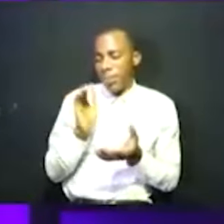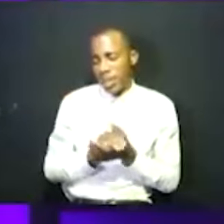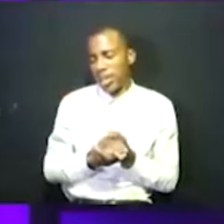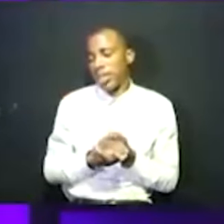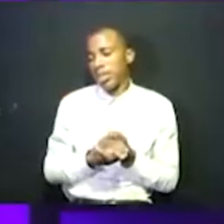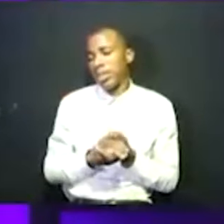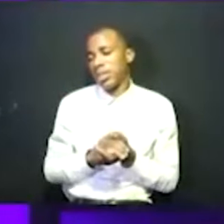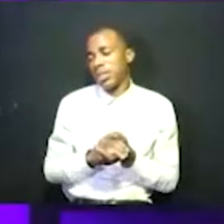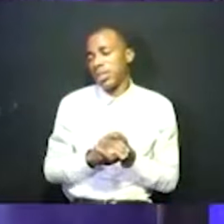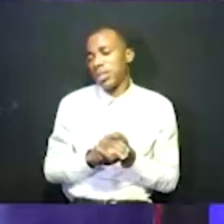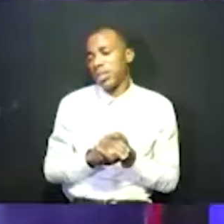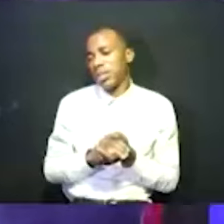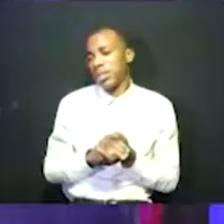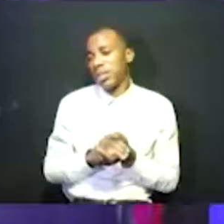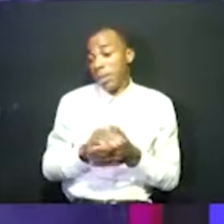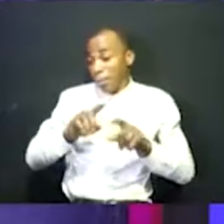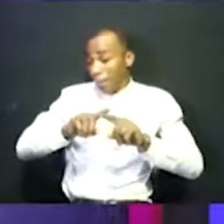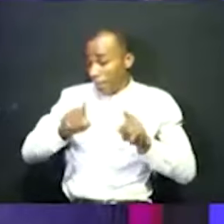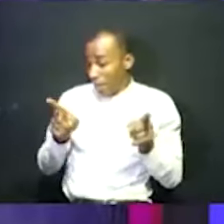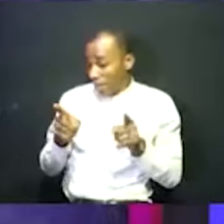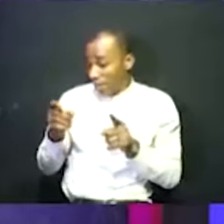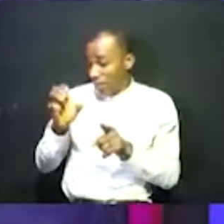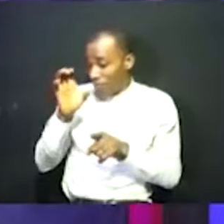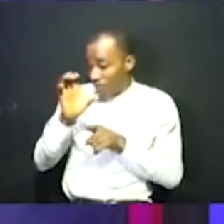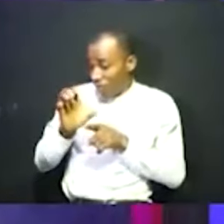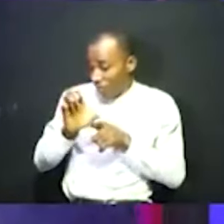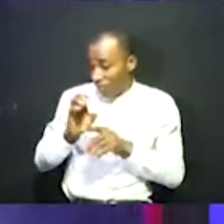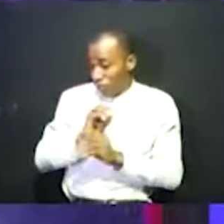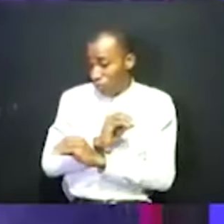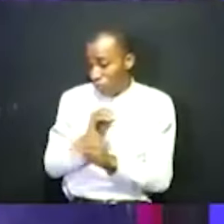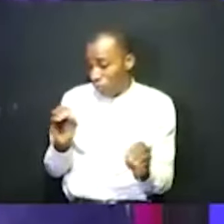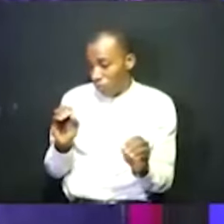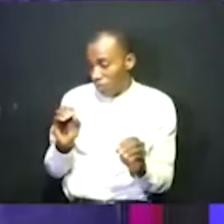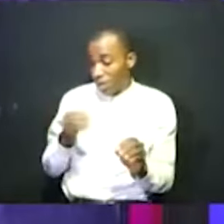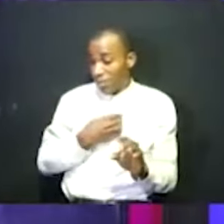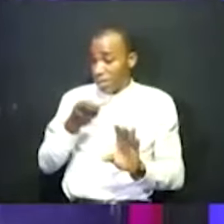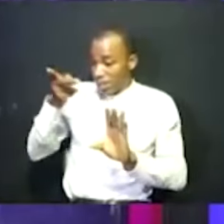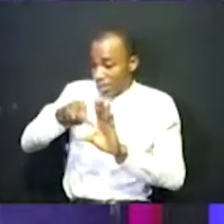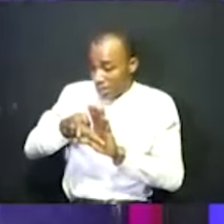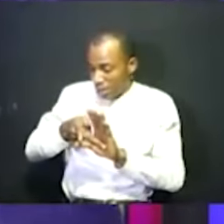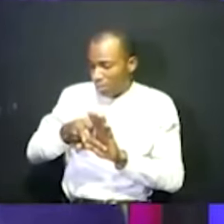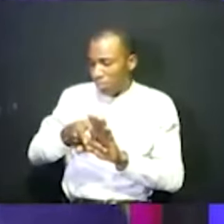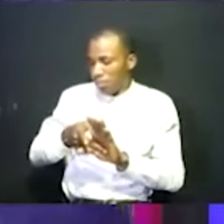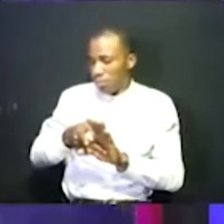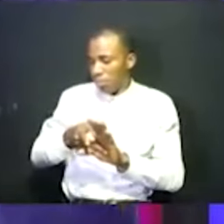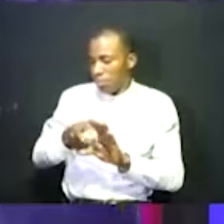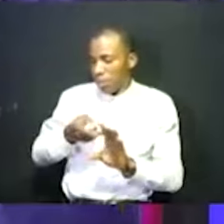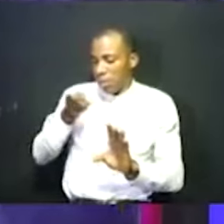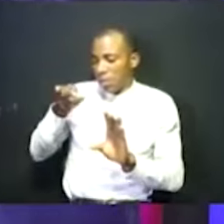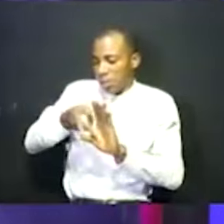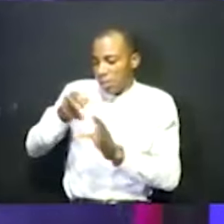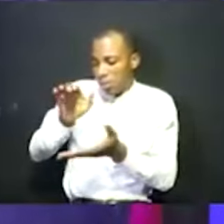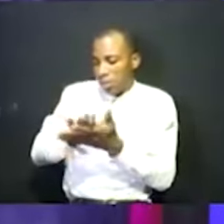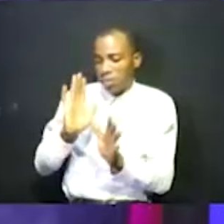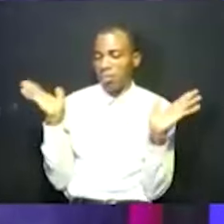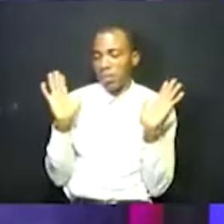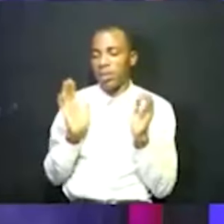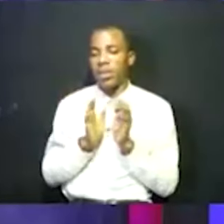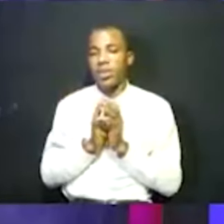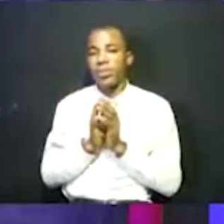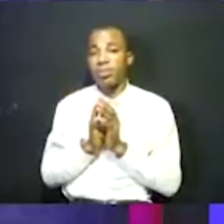marry. But until then, I shall not be part of it. And even if